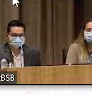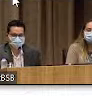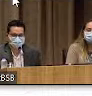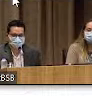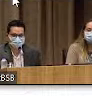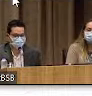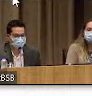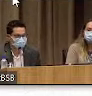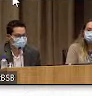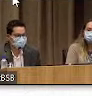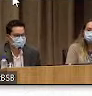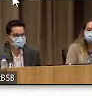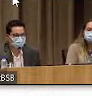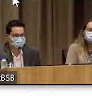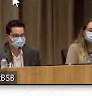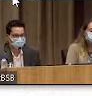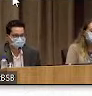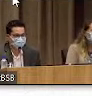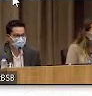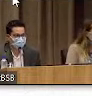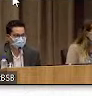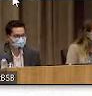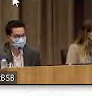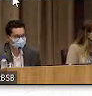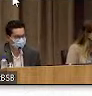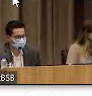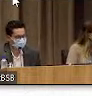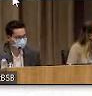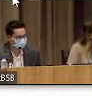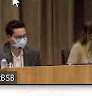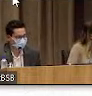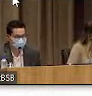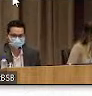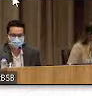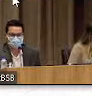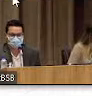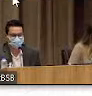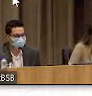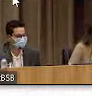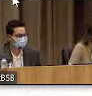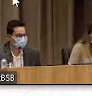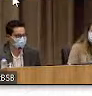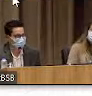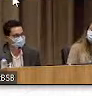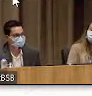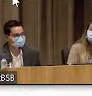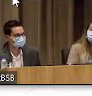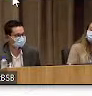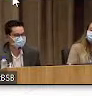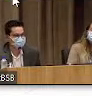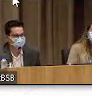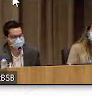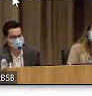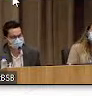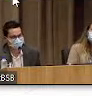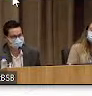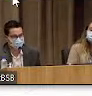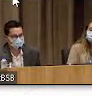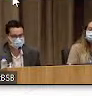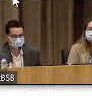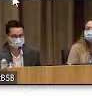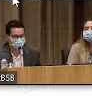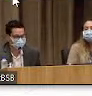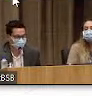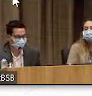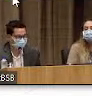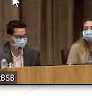255 beds of COVID daily, we proposed the management of the hospital